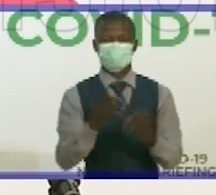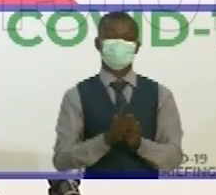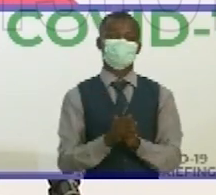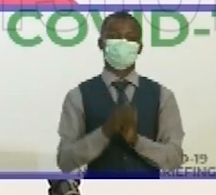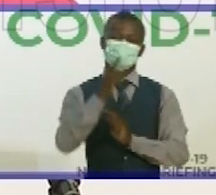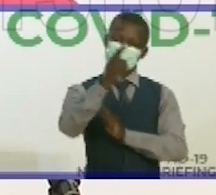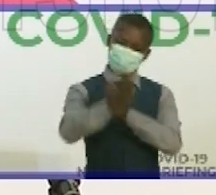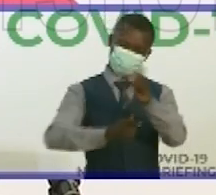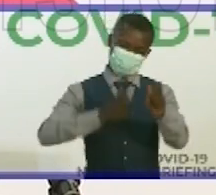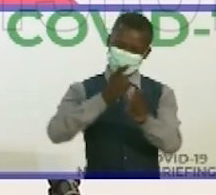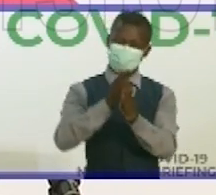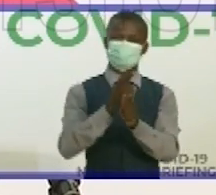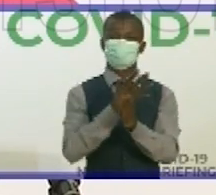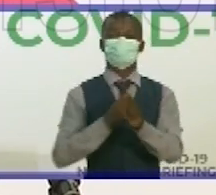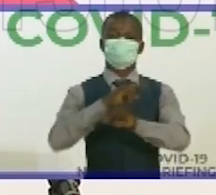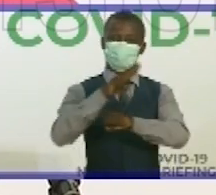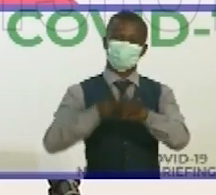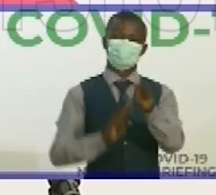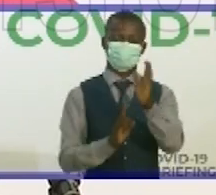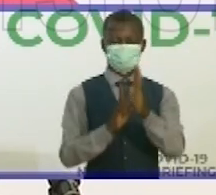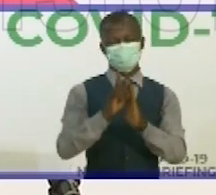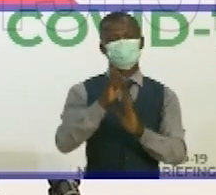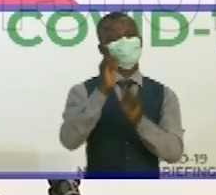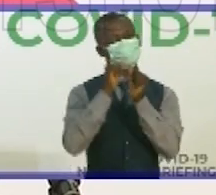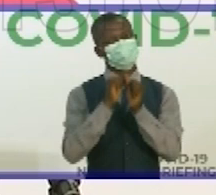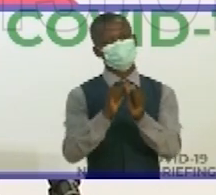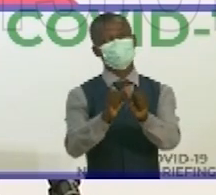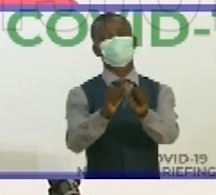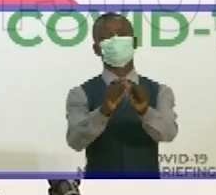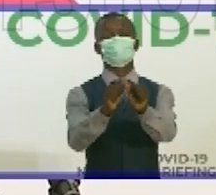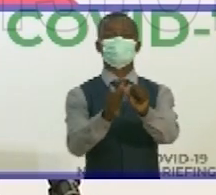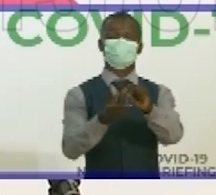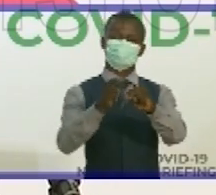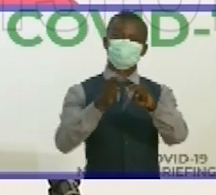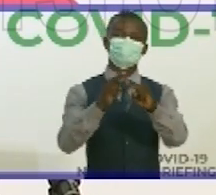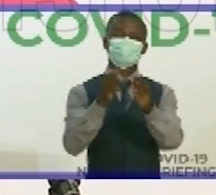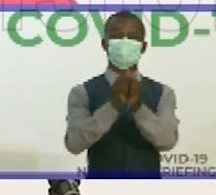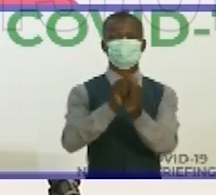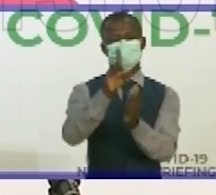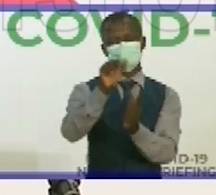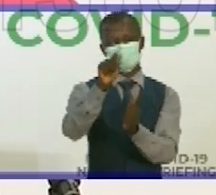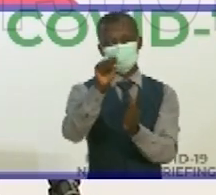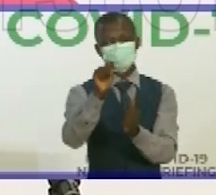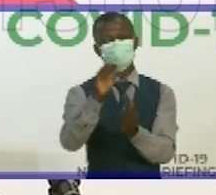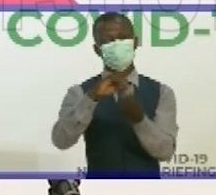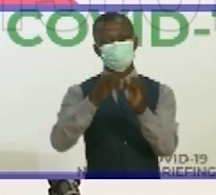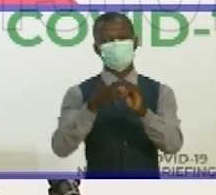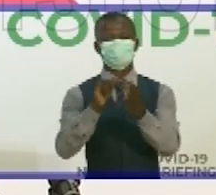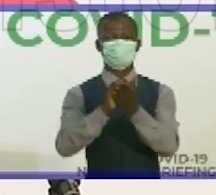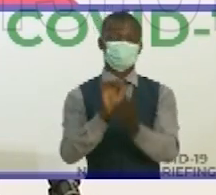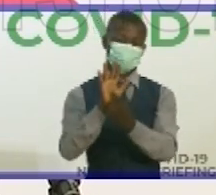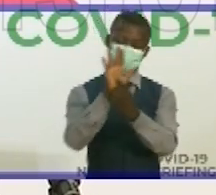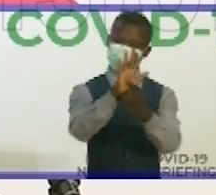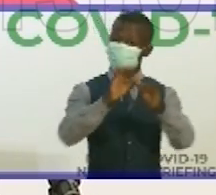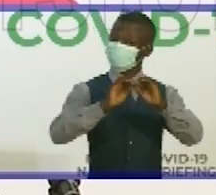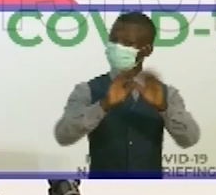global and national developments continue to yield statistics that point at the